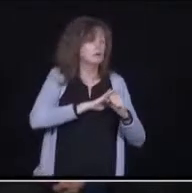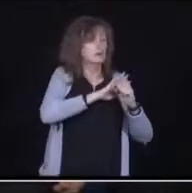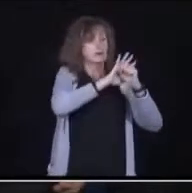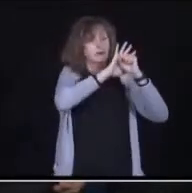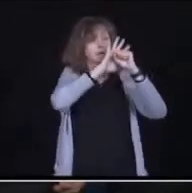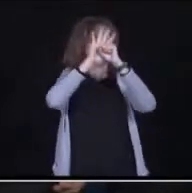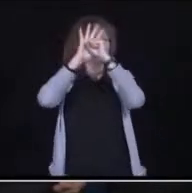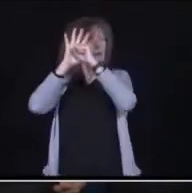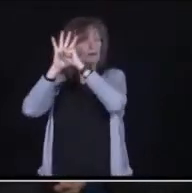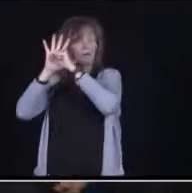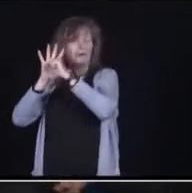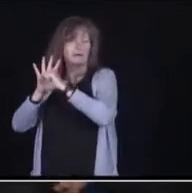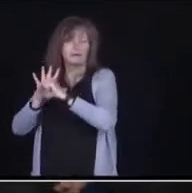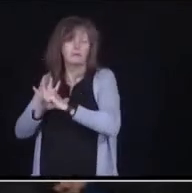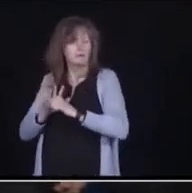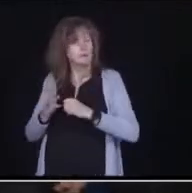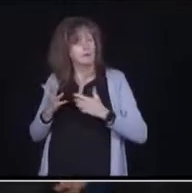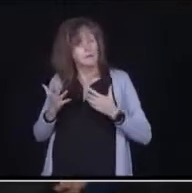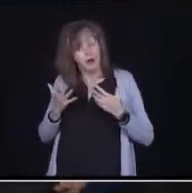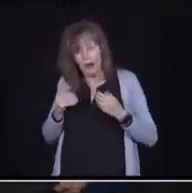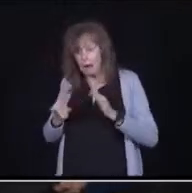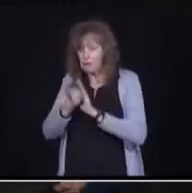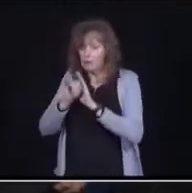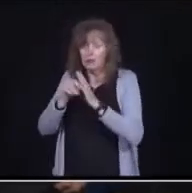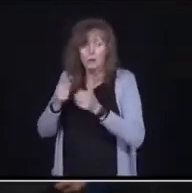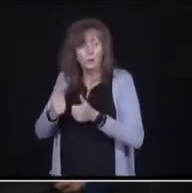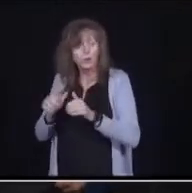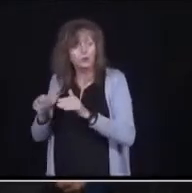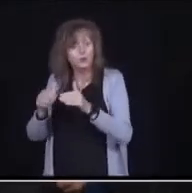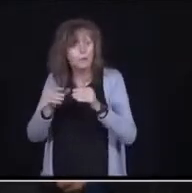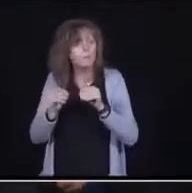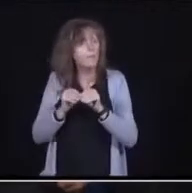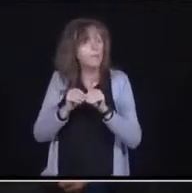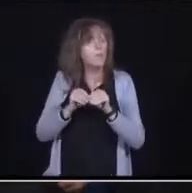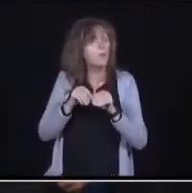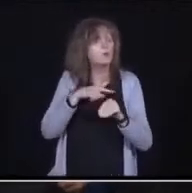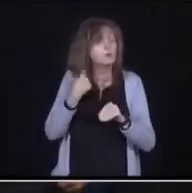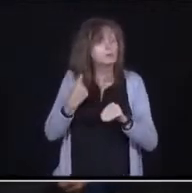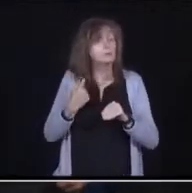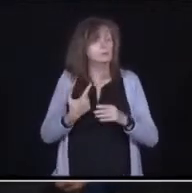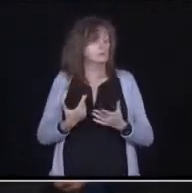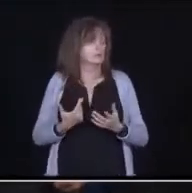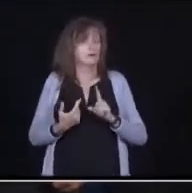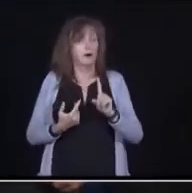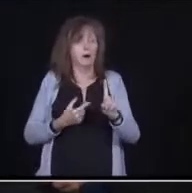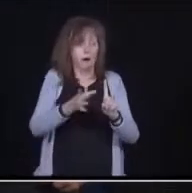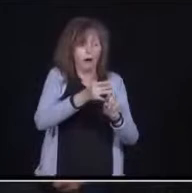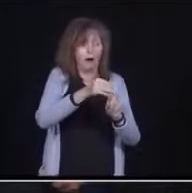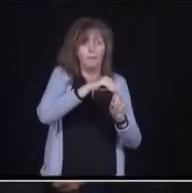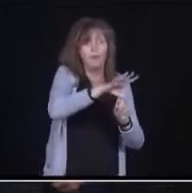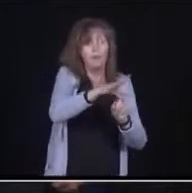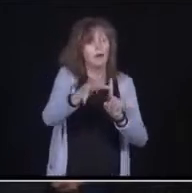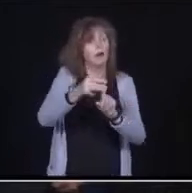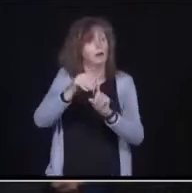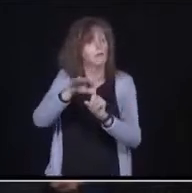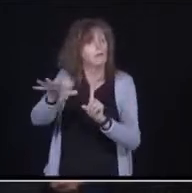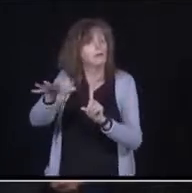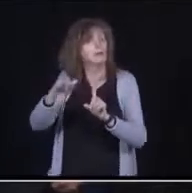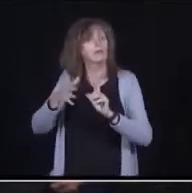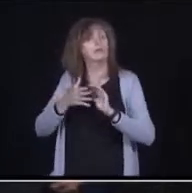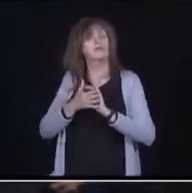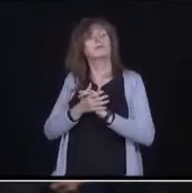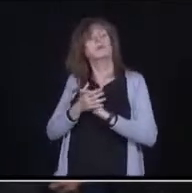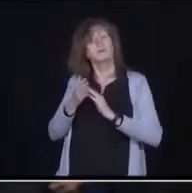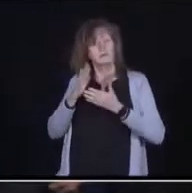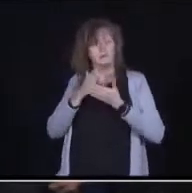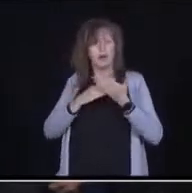be at greater likelihood to transmit, or particular venues or particular settings. All of those things are what I think we should be focused on,